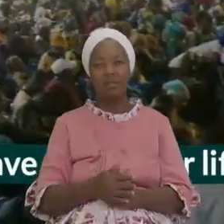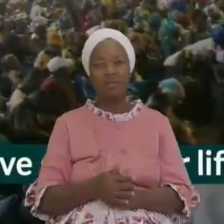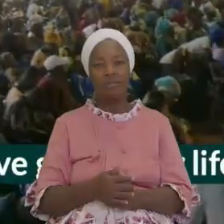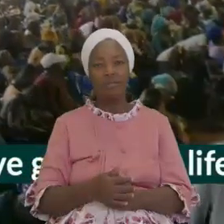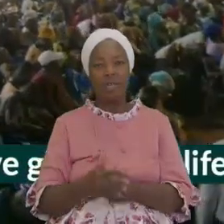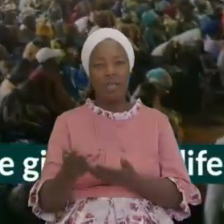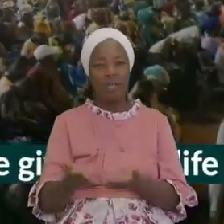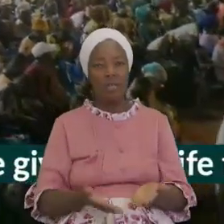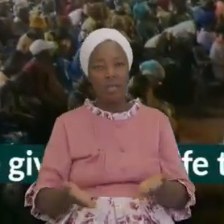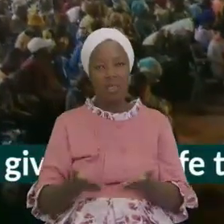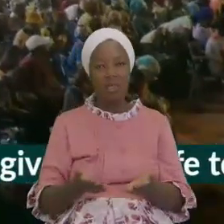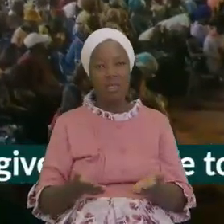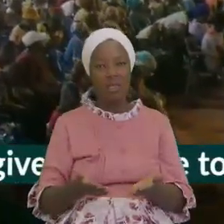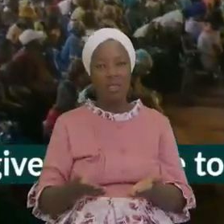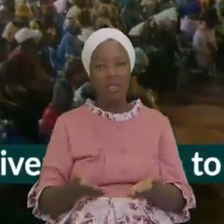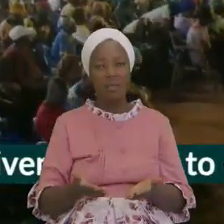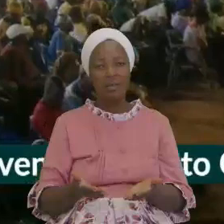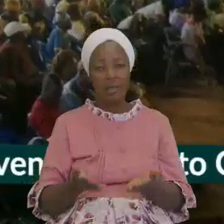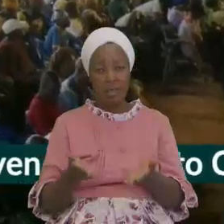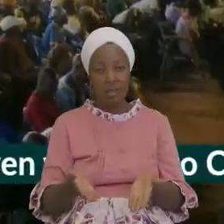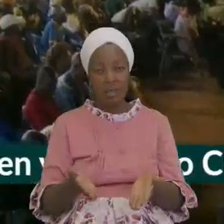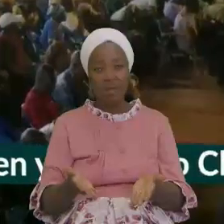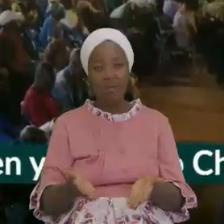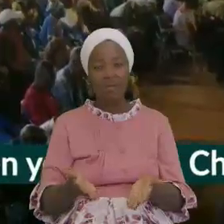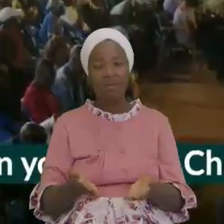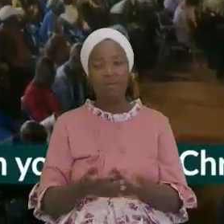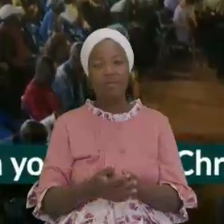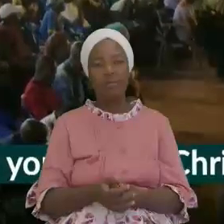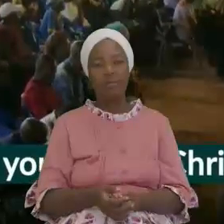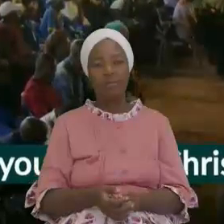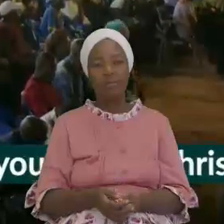Here on this place.